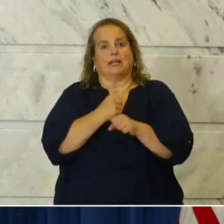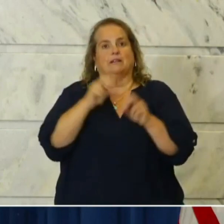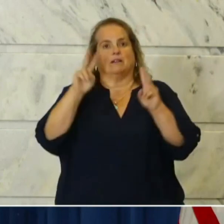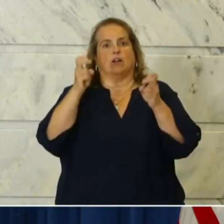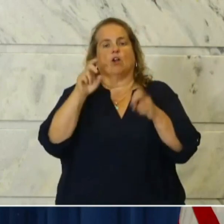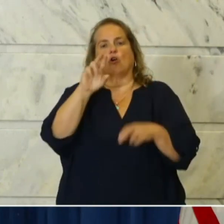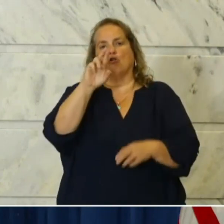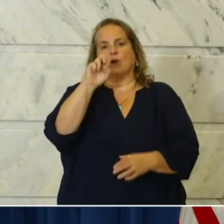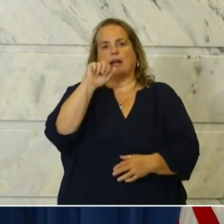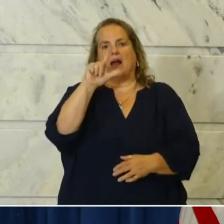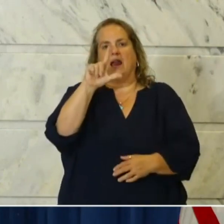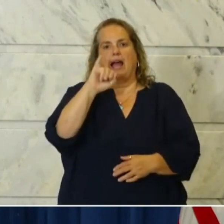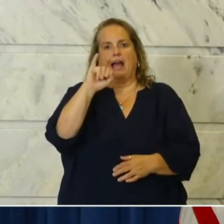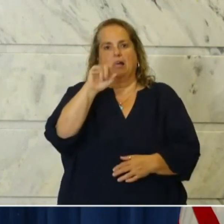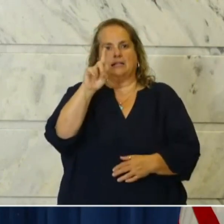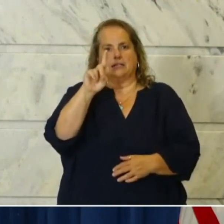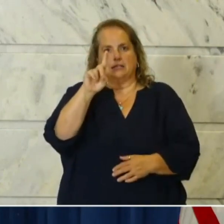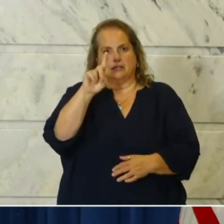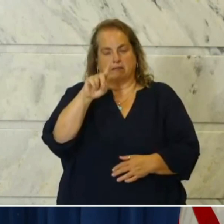Ooh.